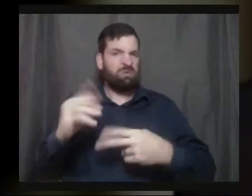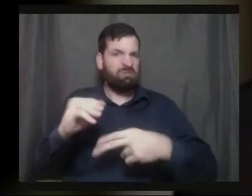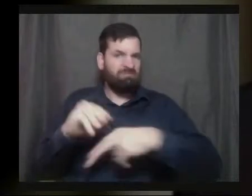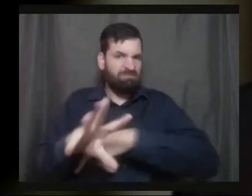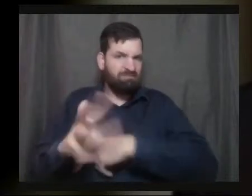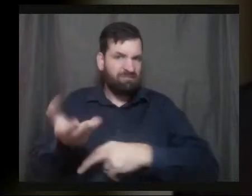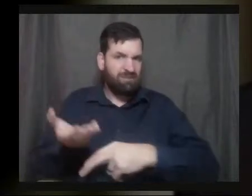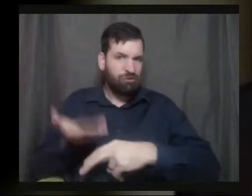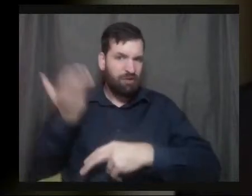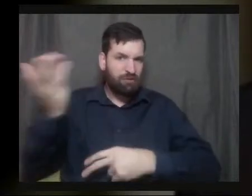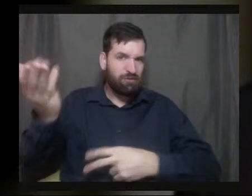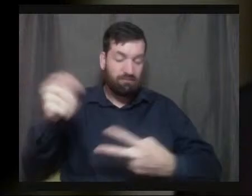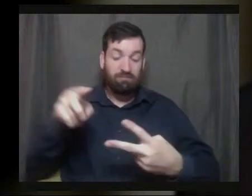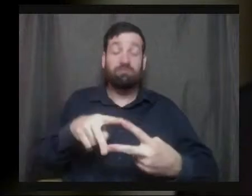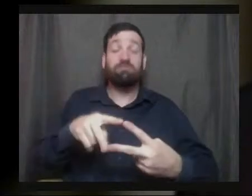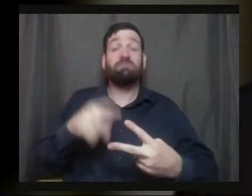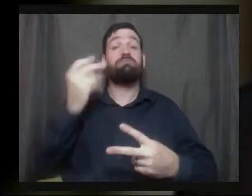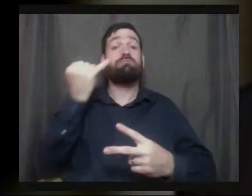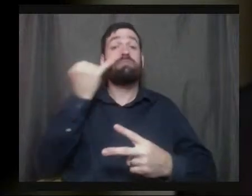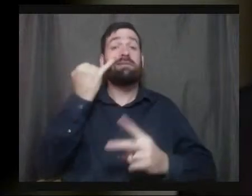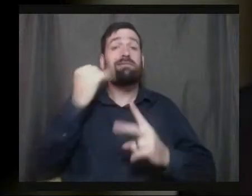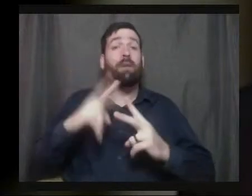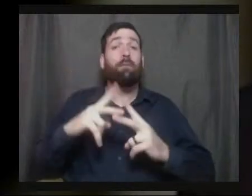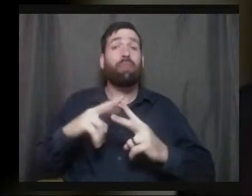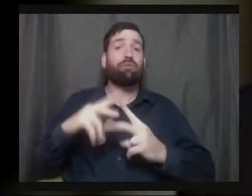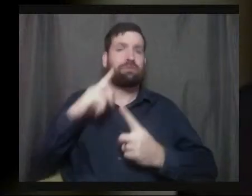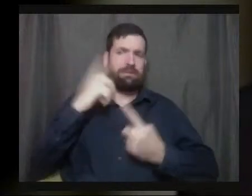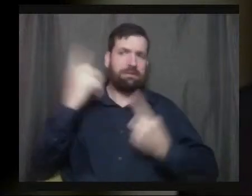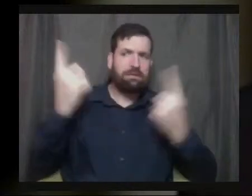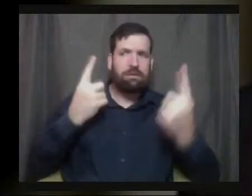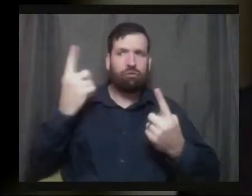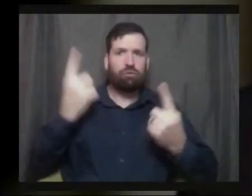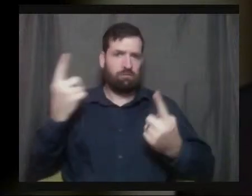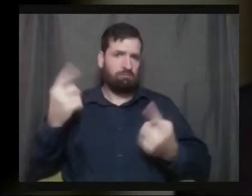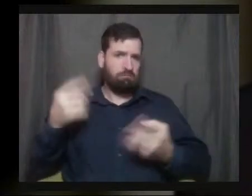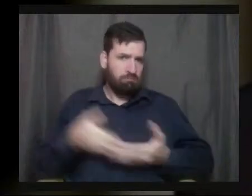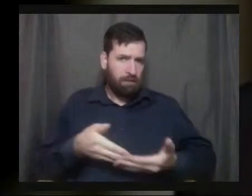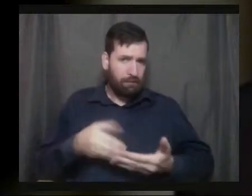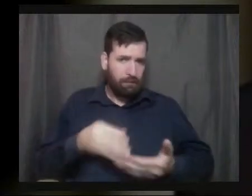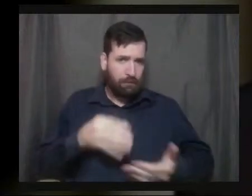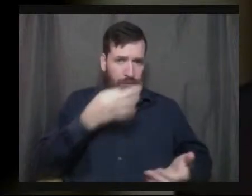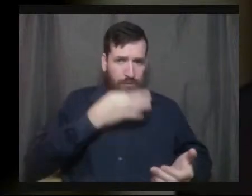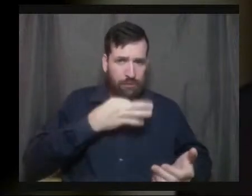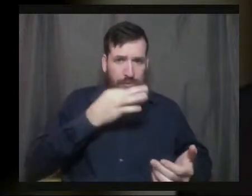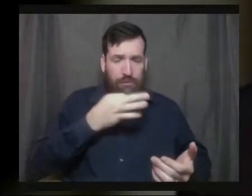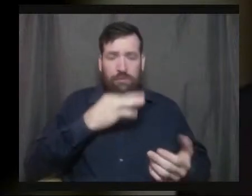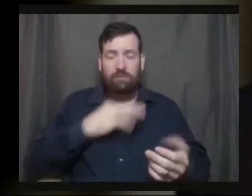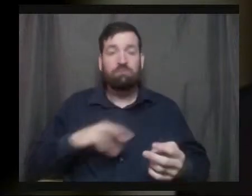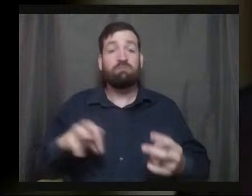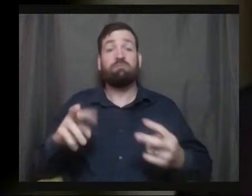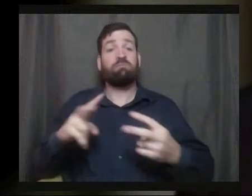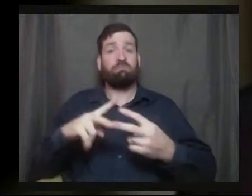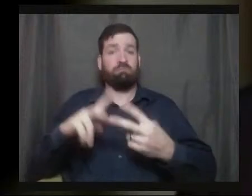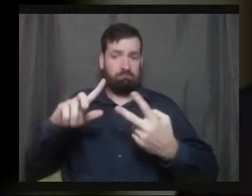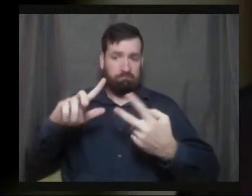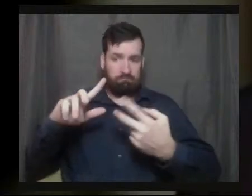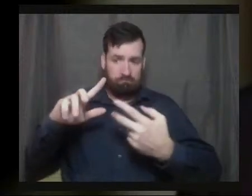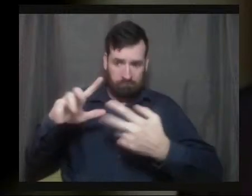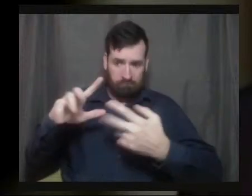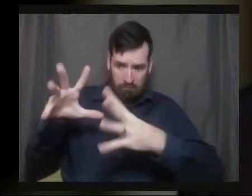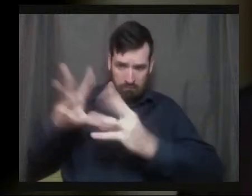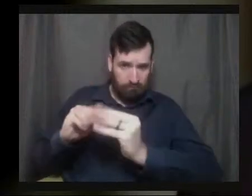for couples that are considering conception here in the near future, either set up a time to meet with